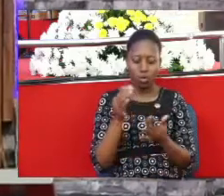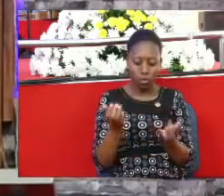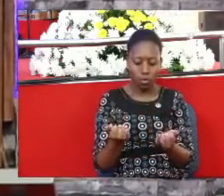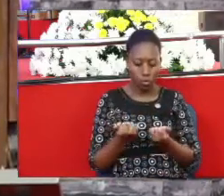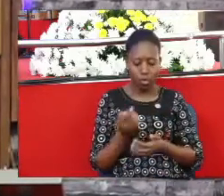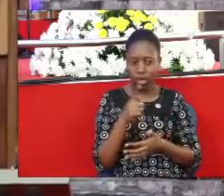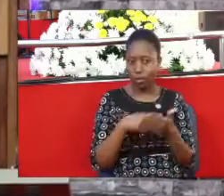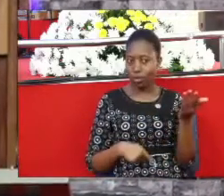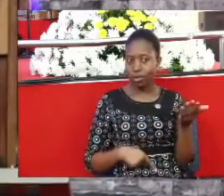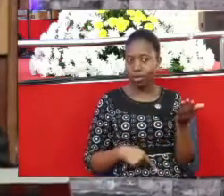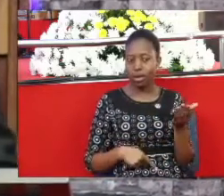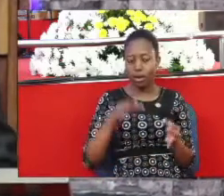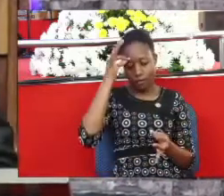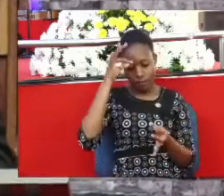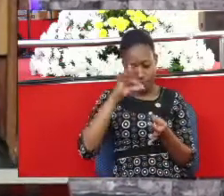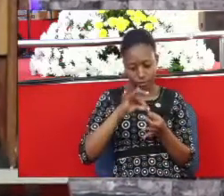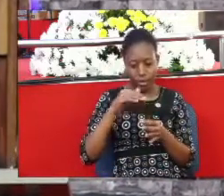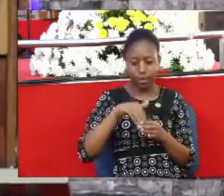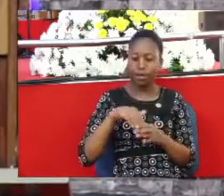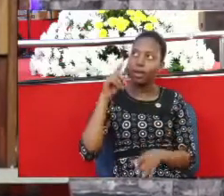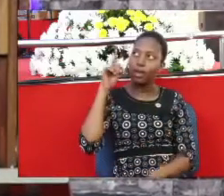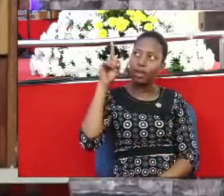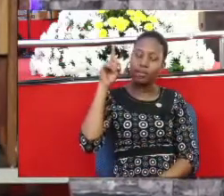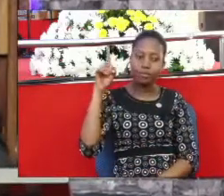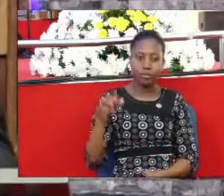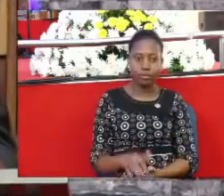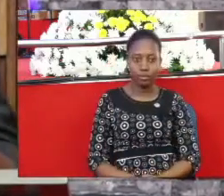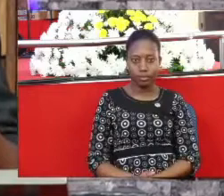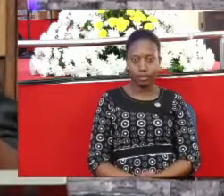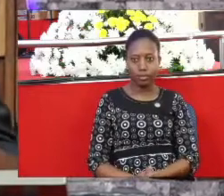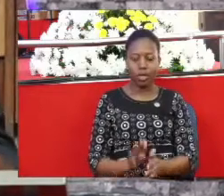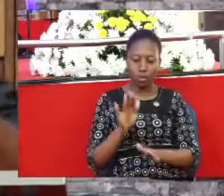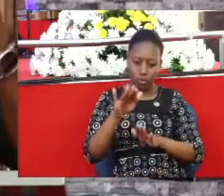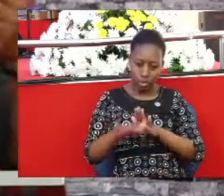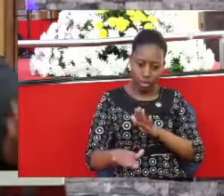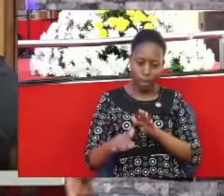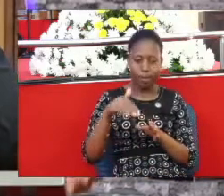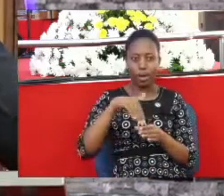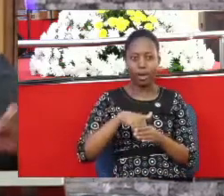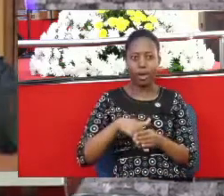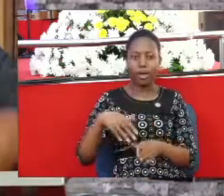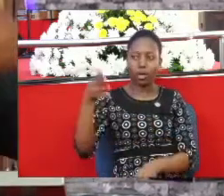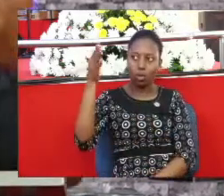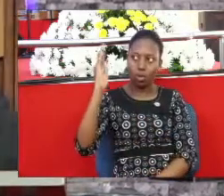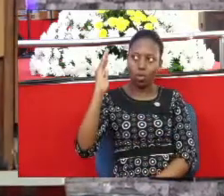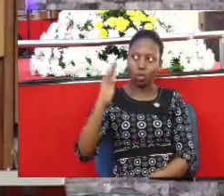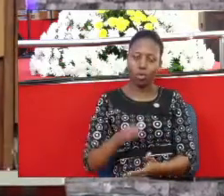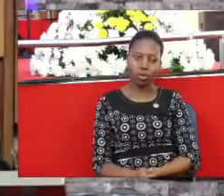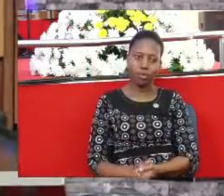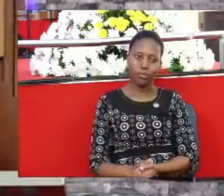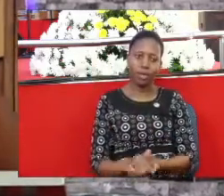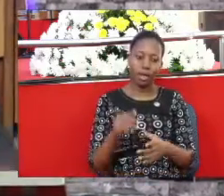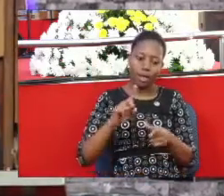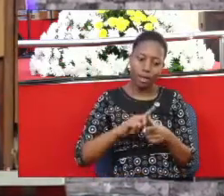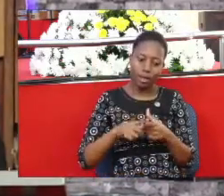We believe that as we step in God's steps, you know, then God is able to